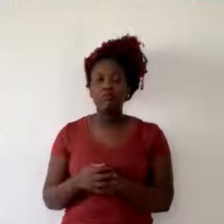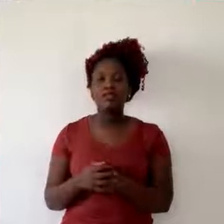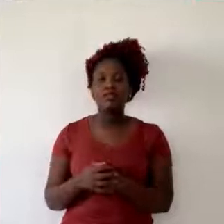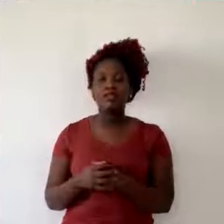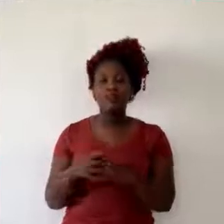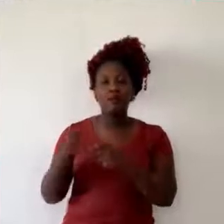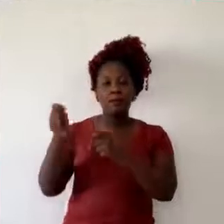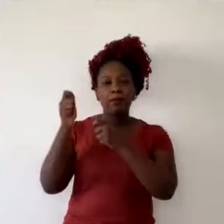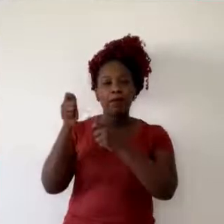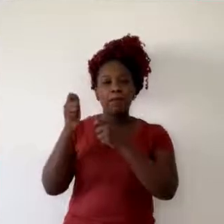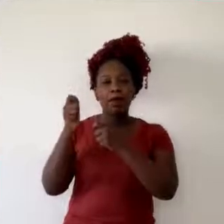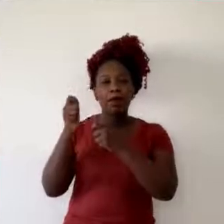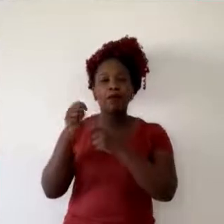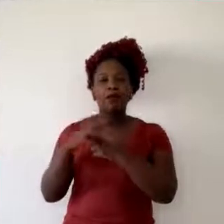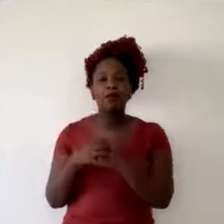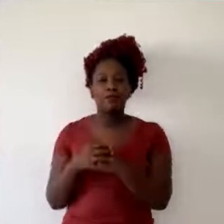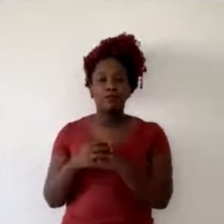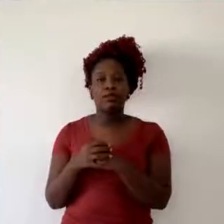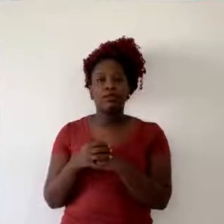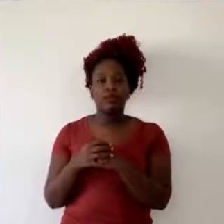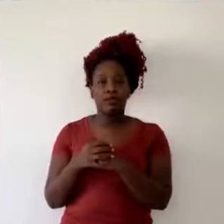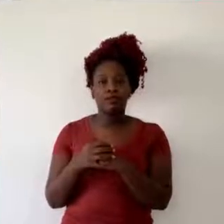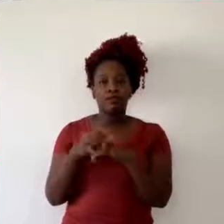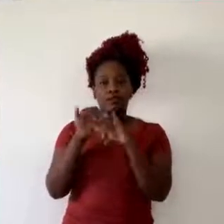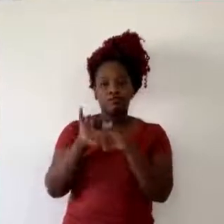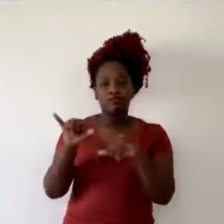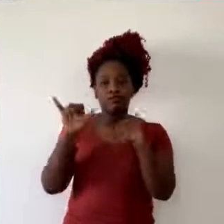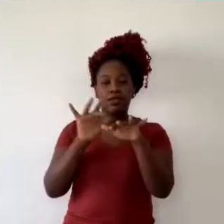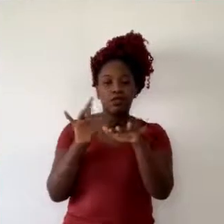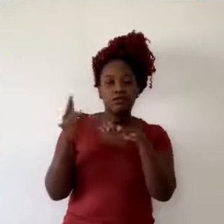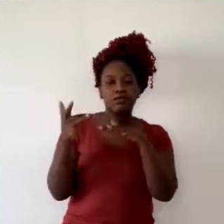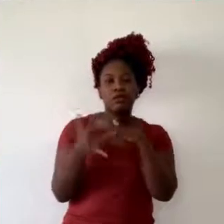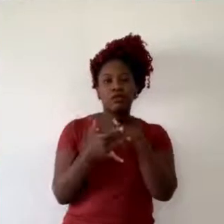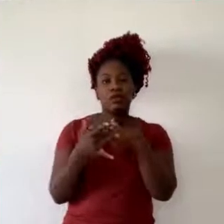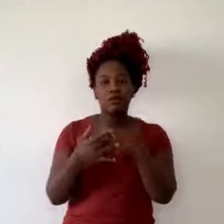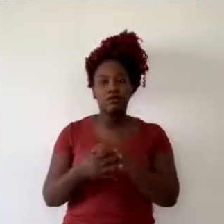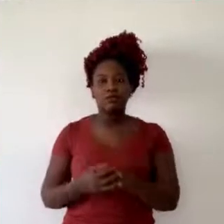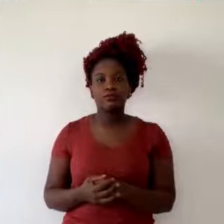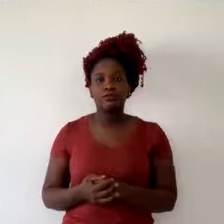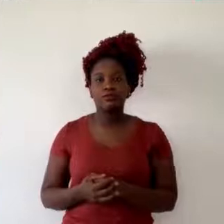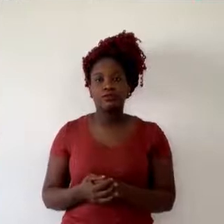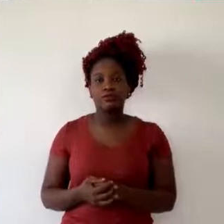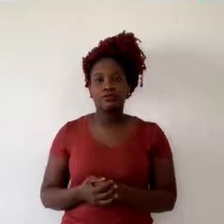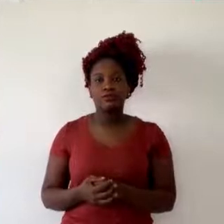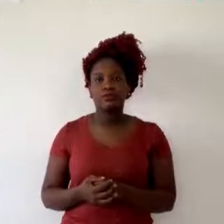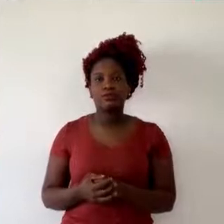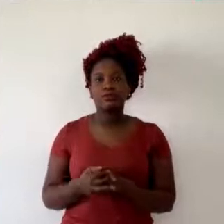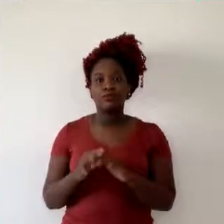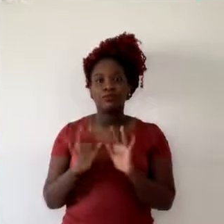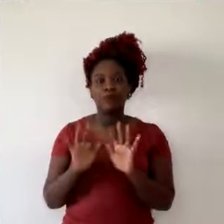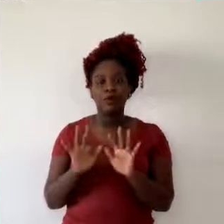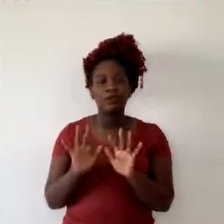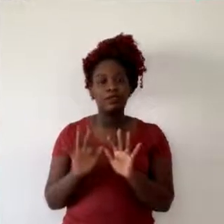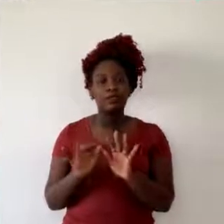has had an impact in terms of looking at issues of racial inequality.